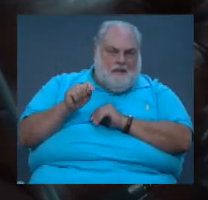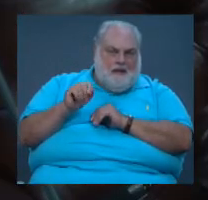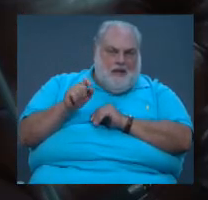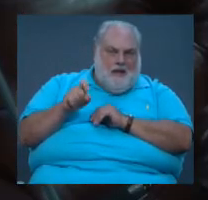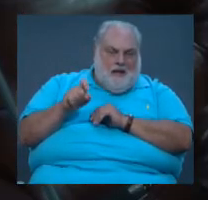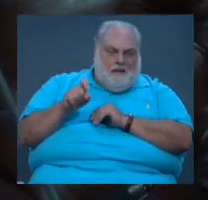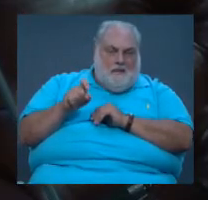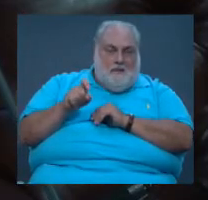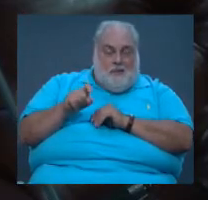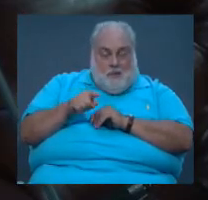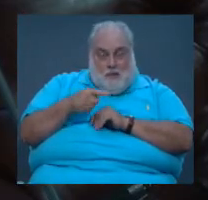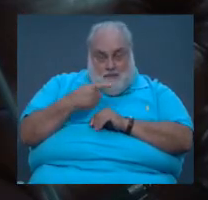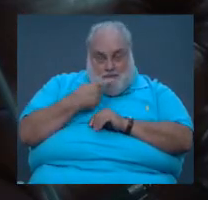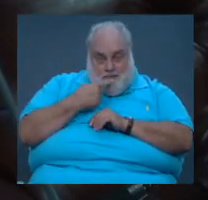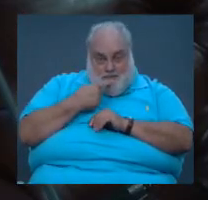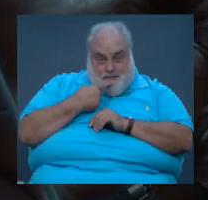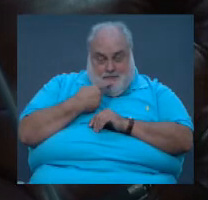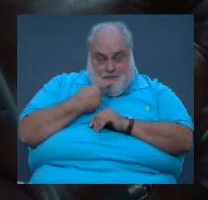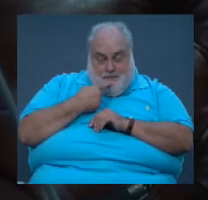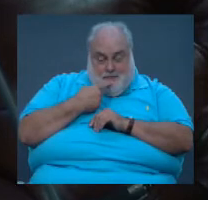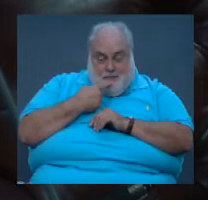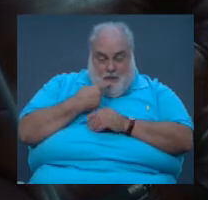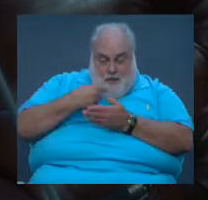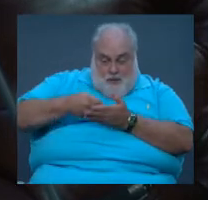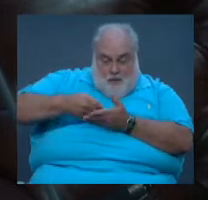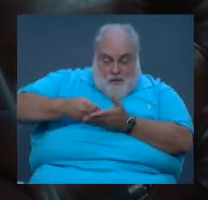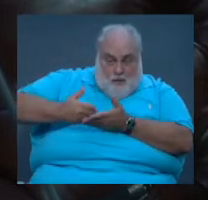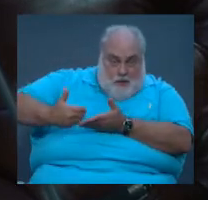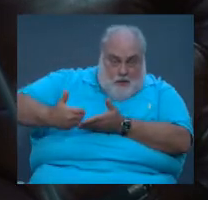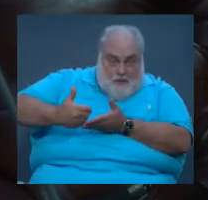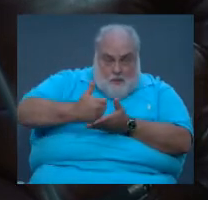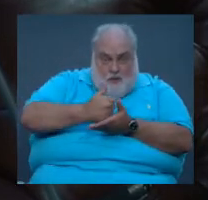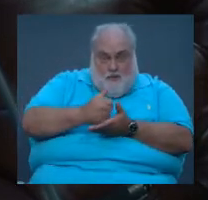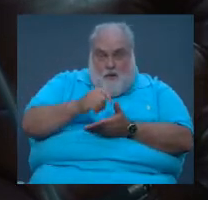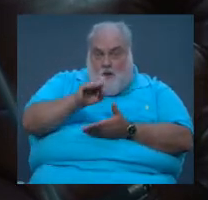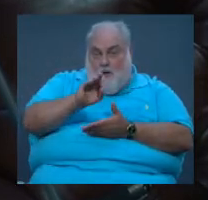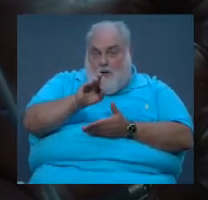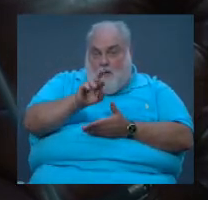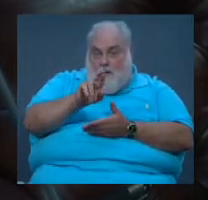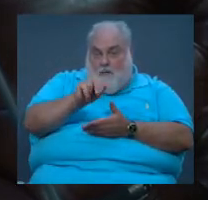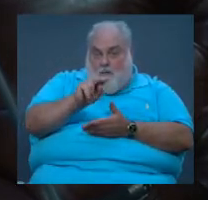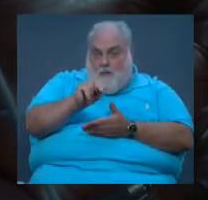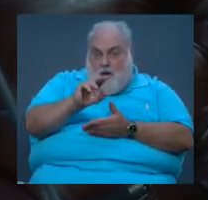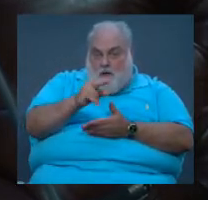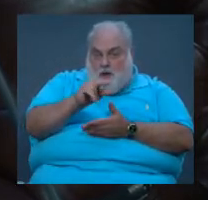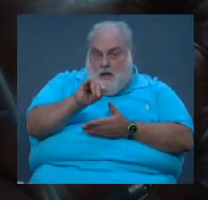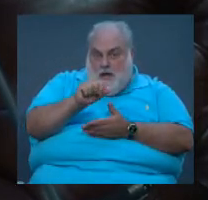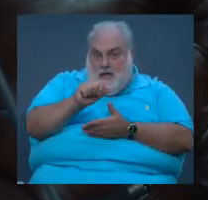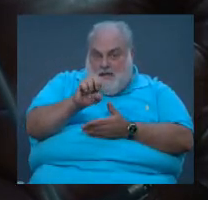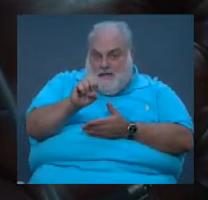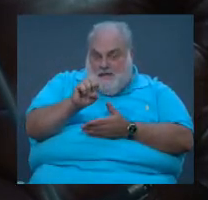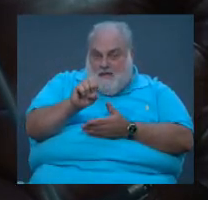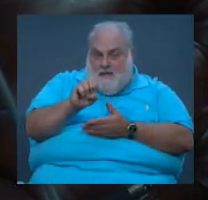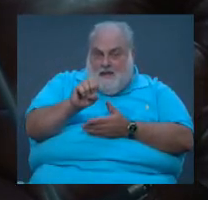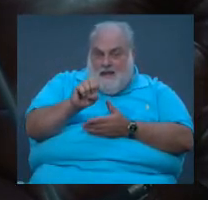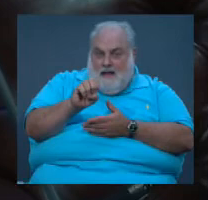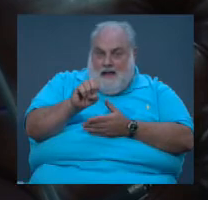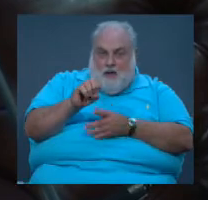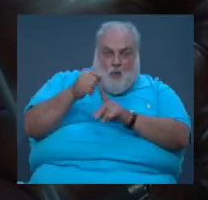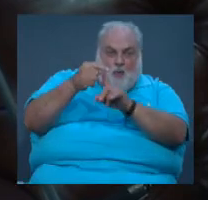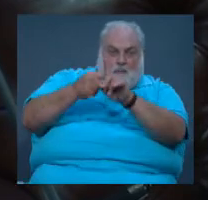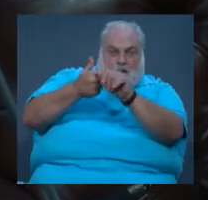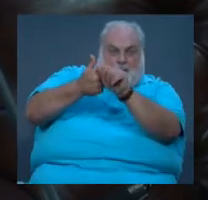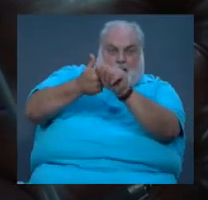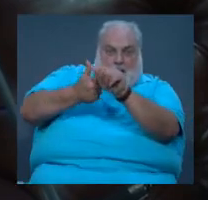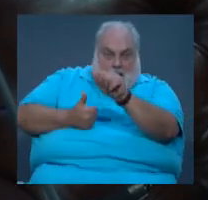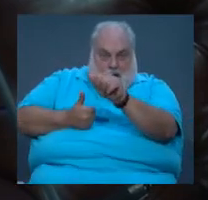that the revenues for our franchise fees from the utilities lag a month. They But lag we- a month